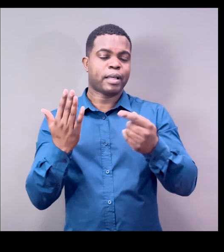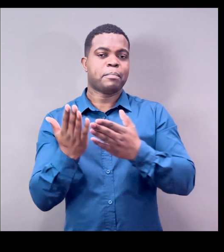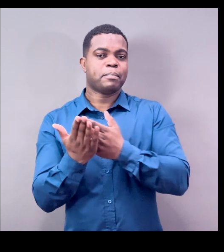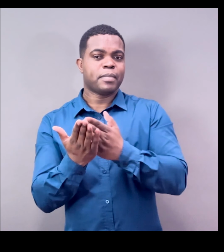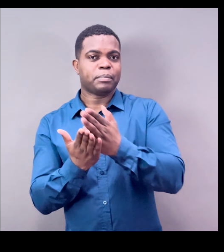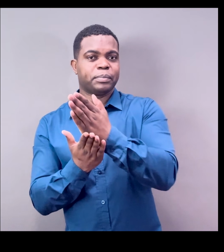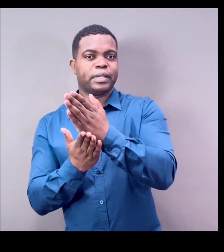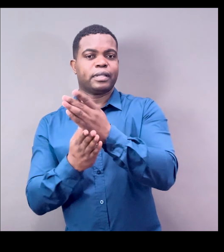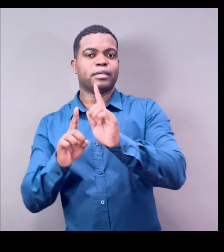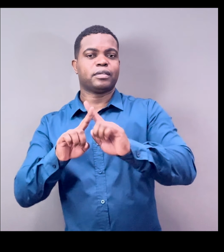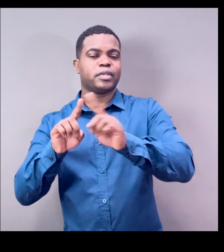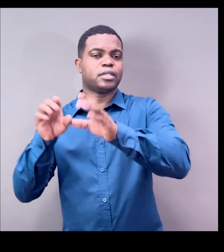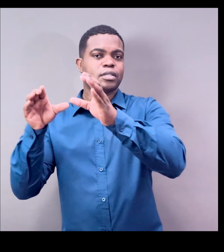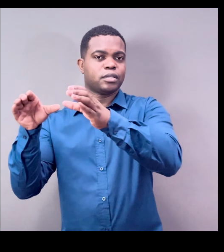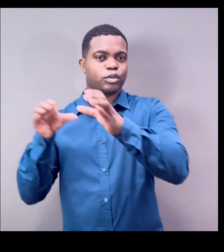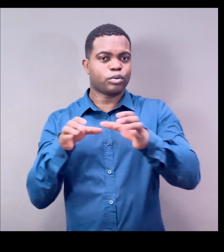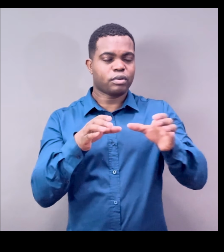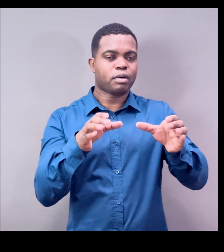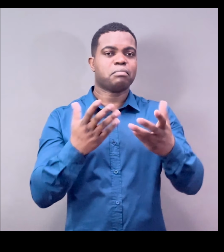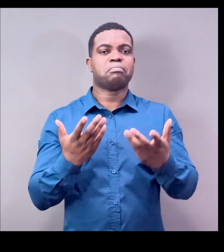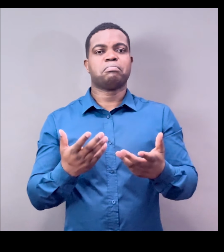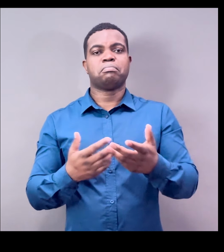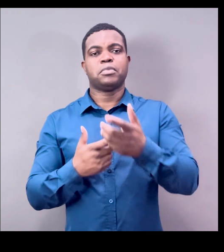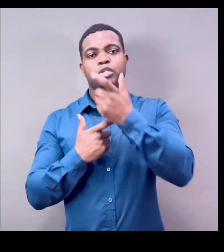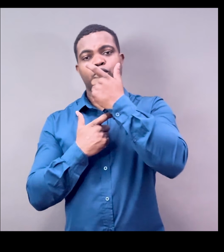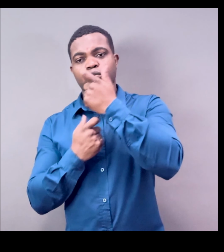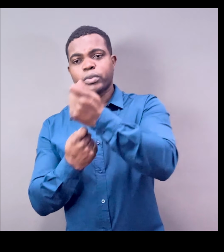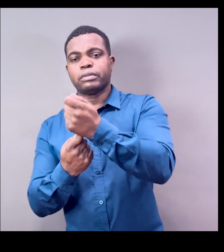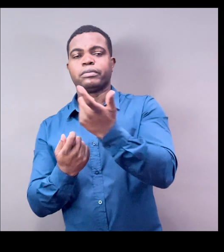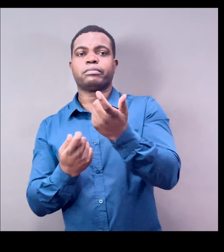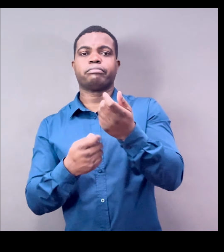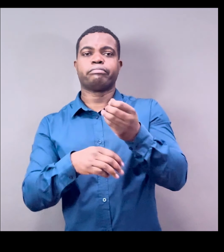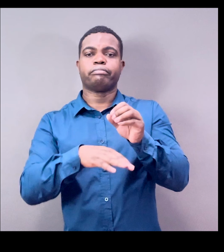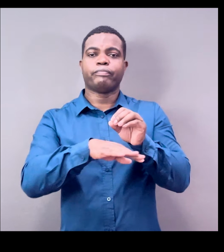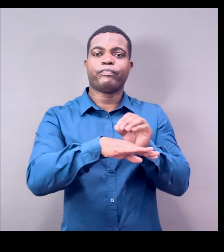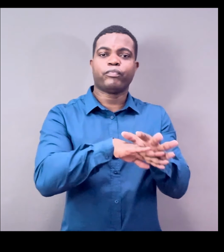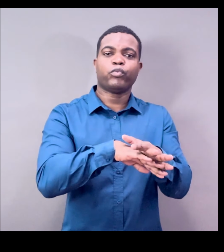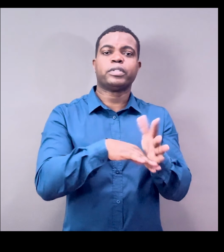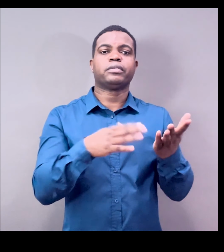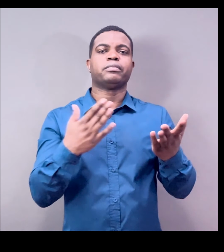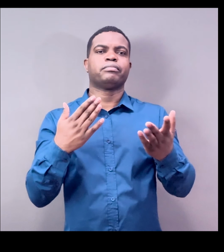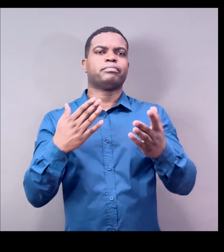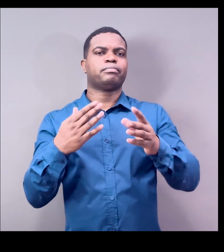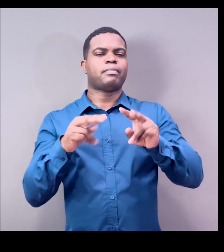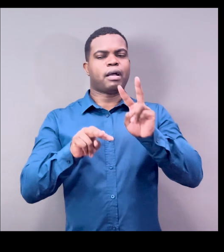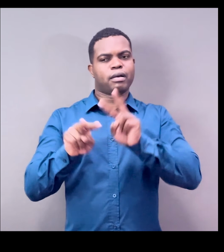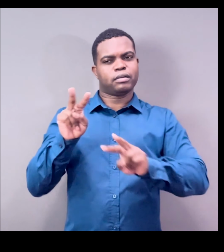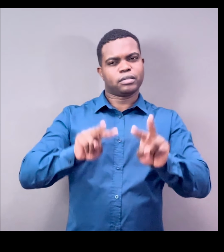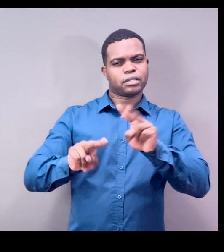stakeholder mapping of interest and influence. We have talked about the assessment of potential